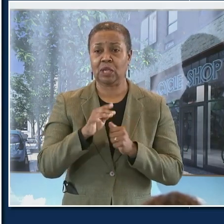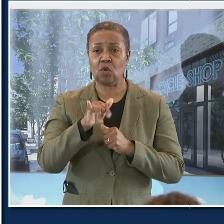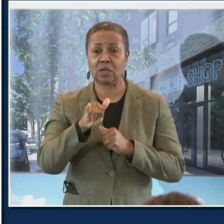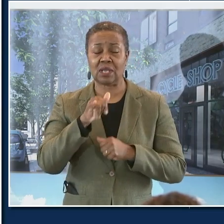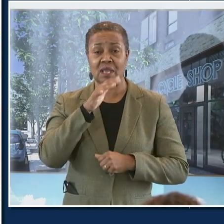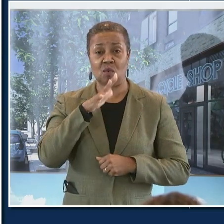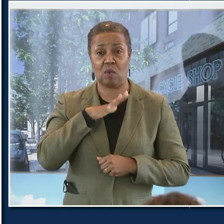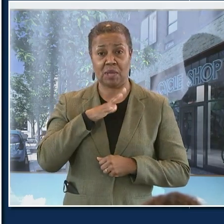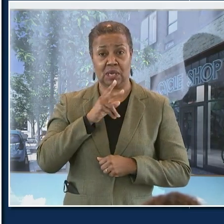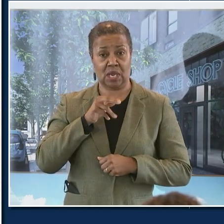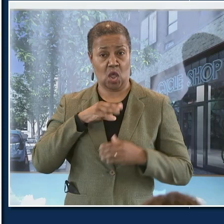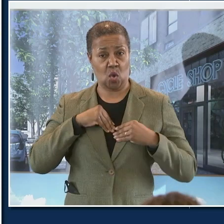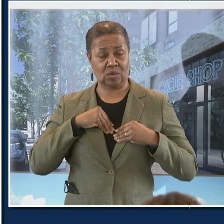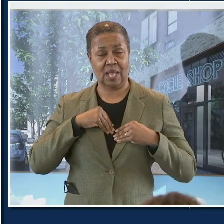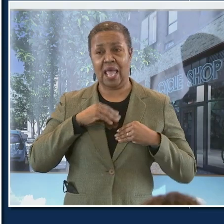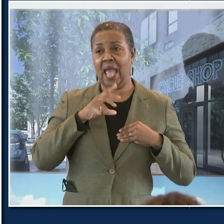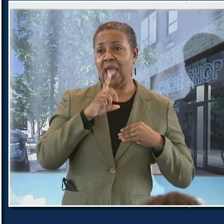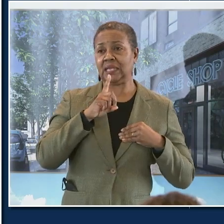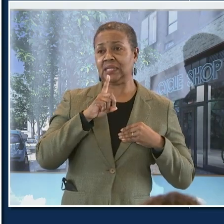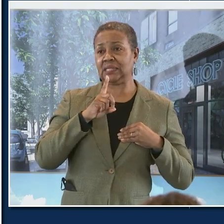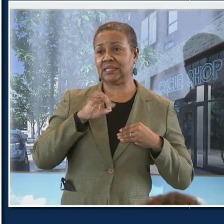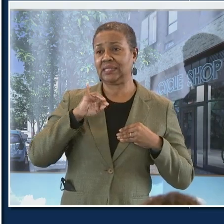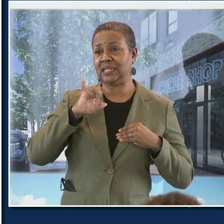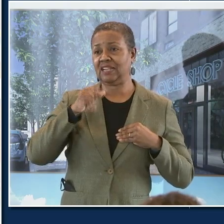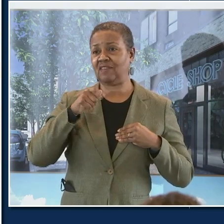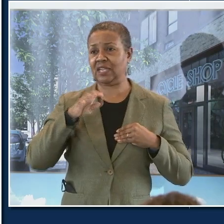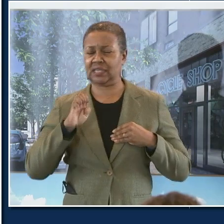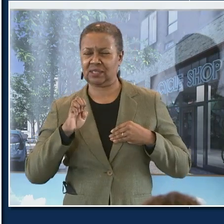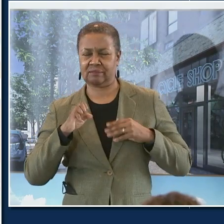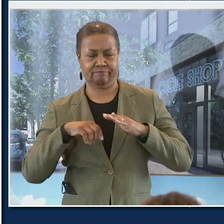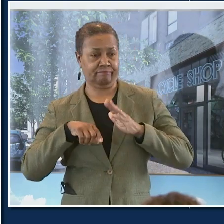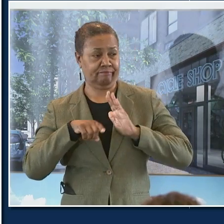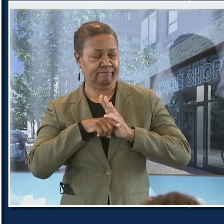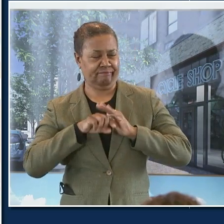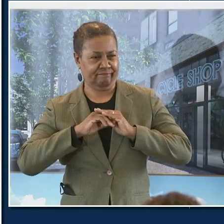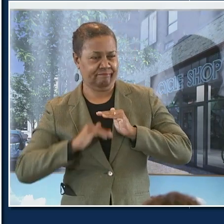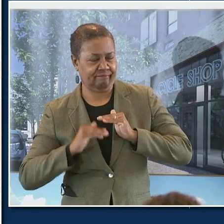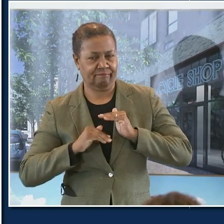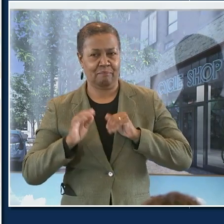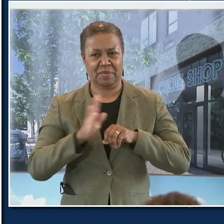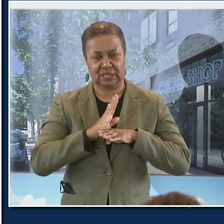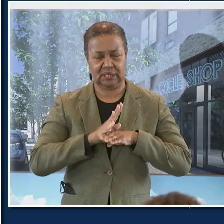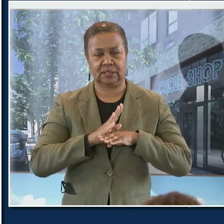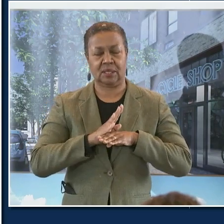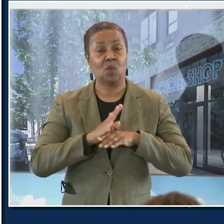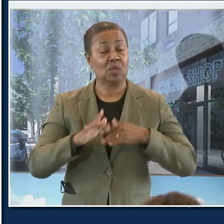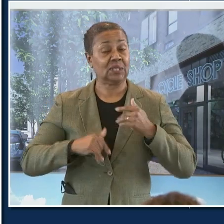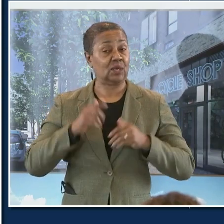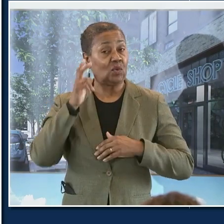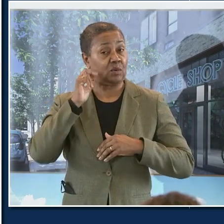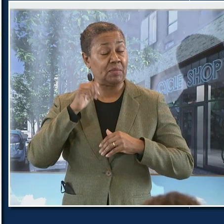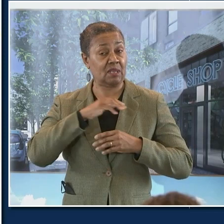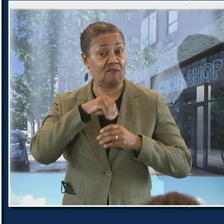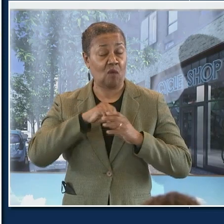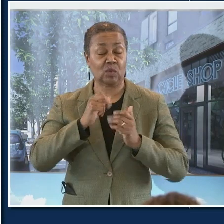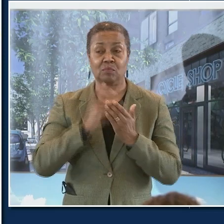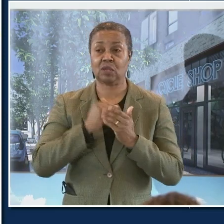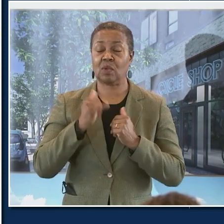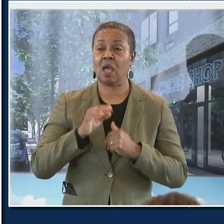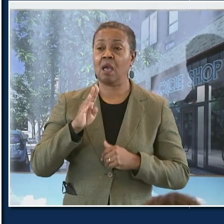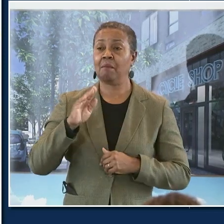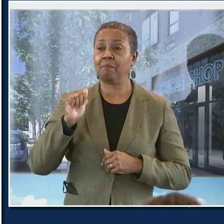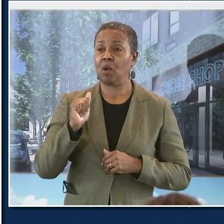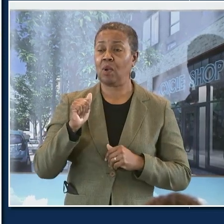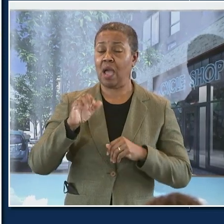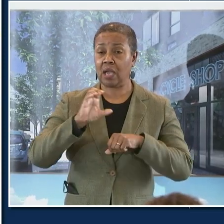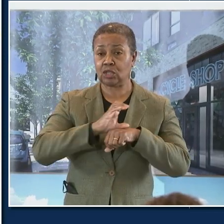and women-owned and disadvantaged businesses. And we're especially excited to hear to be part of a project where BOA